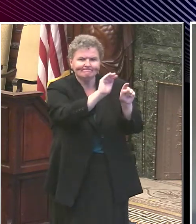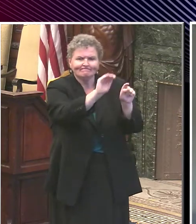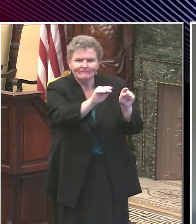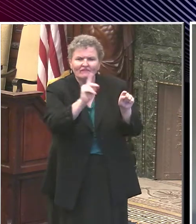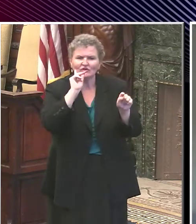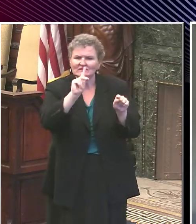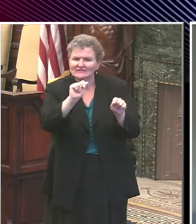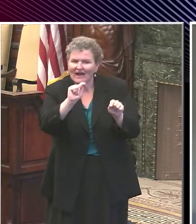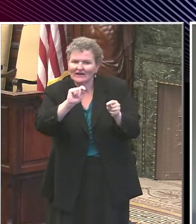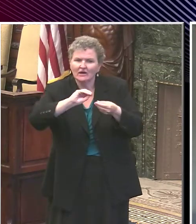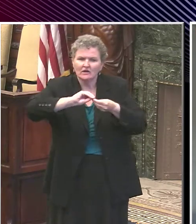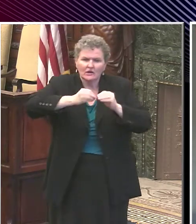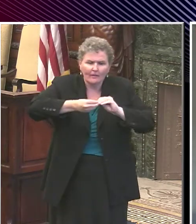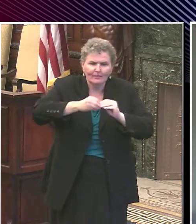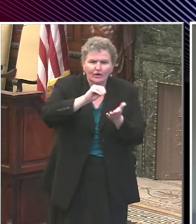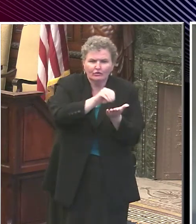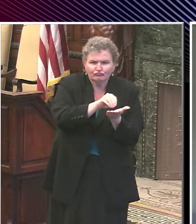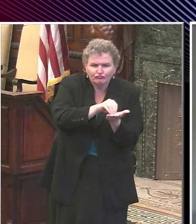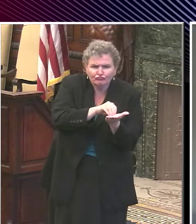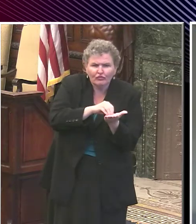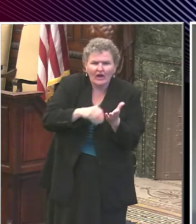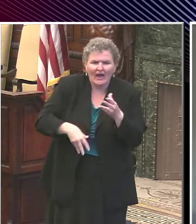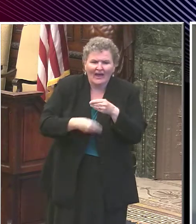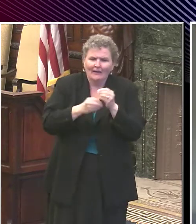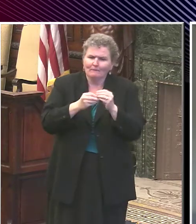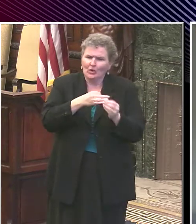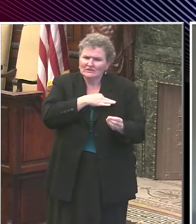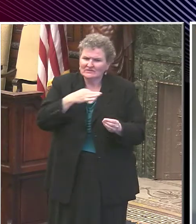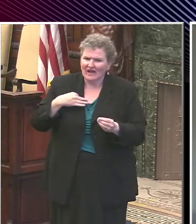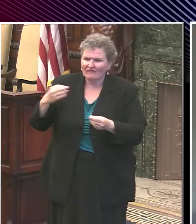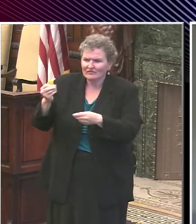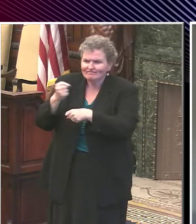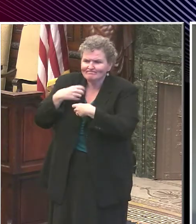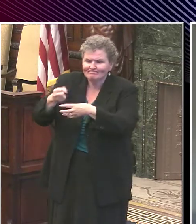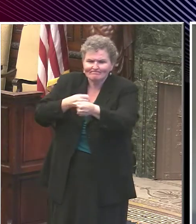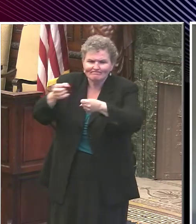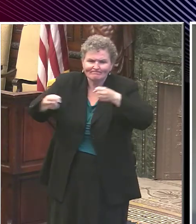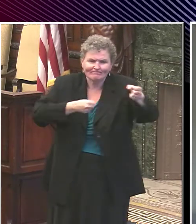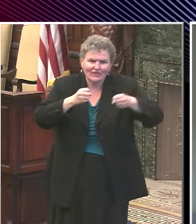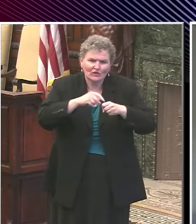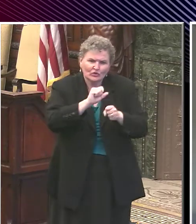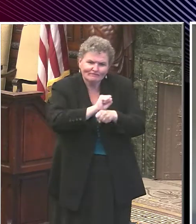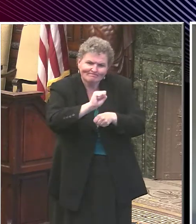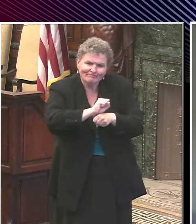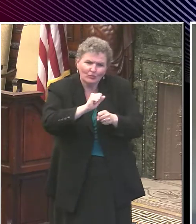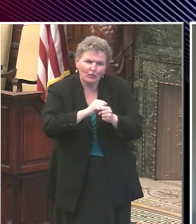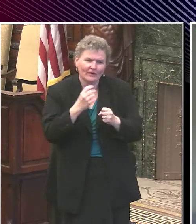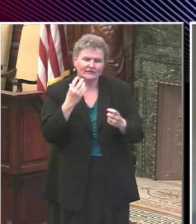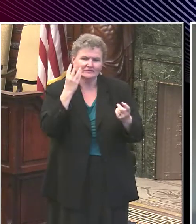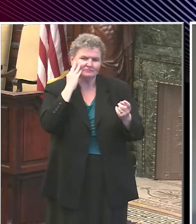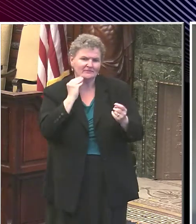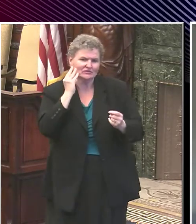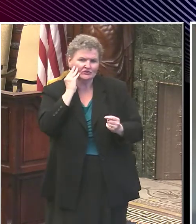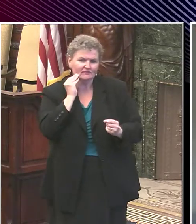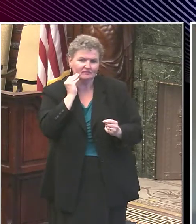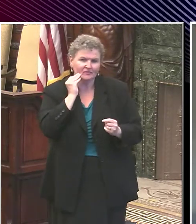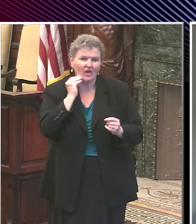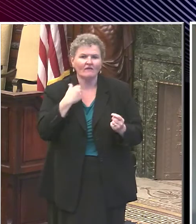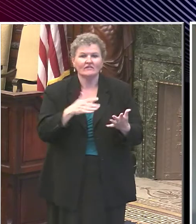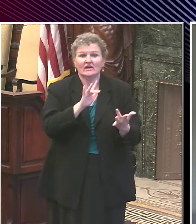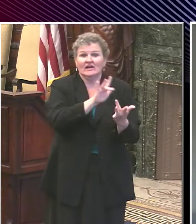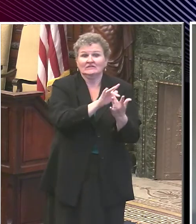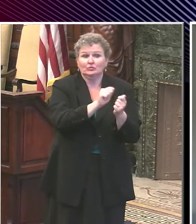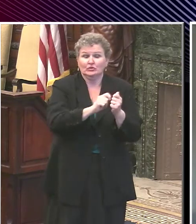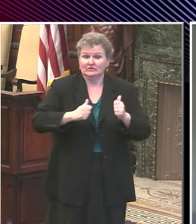Additional staff will be going through training, and all of our staff's skills will improve with more experience. We also really want to reach out to Philadelphia residents and get